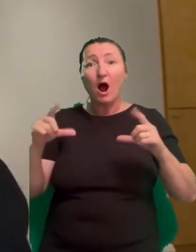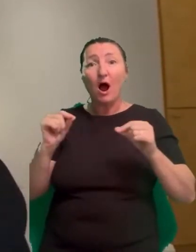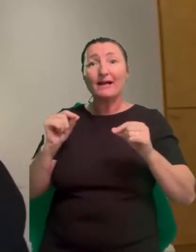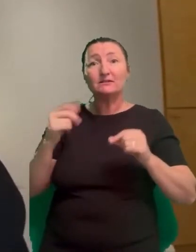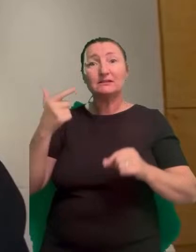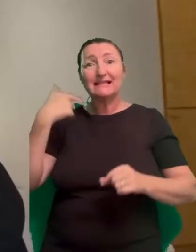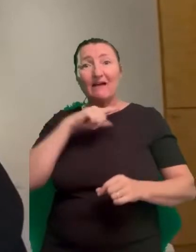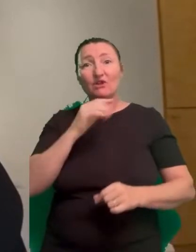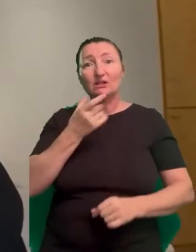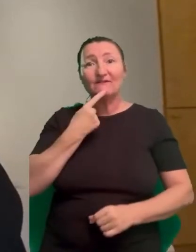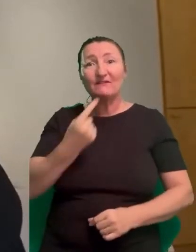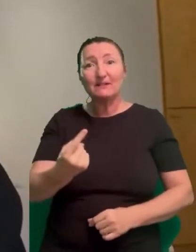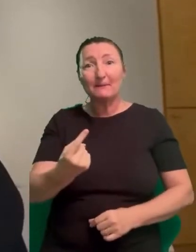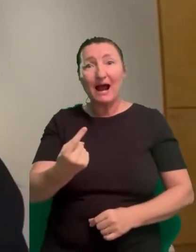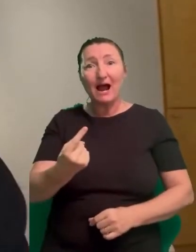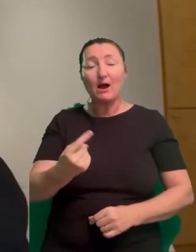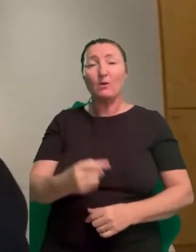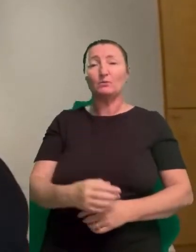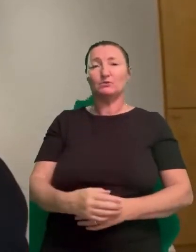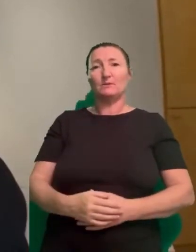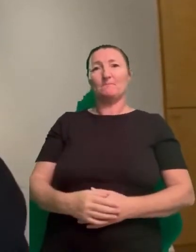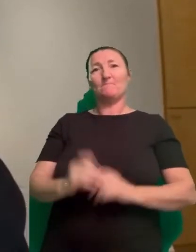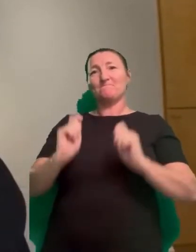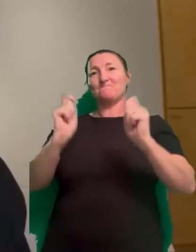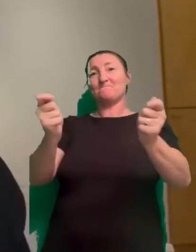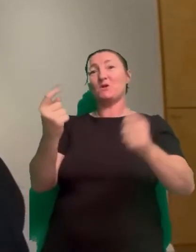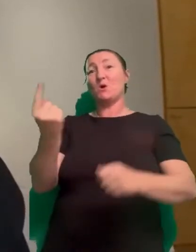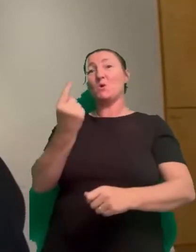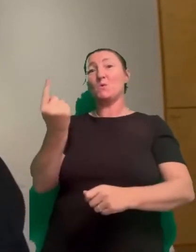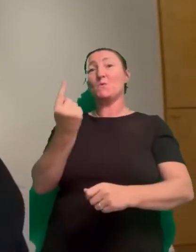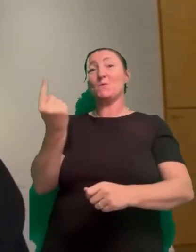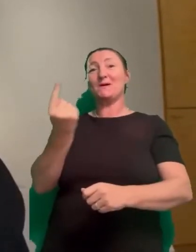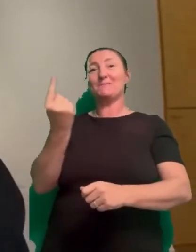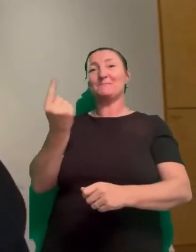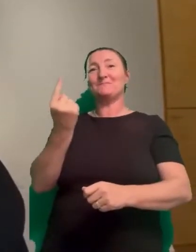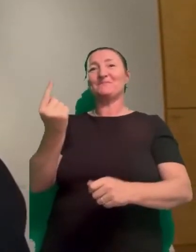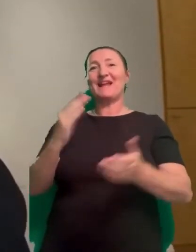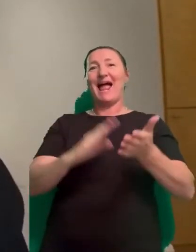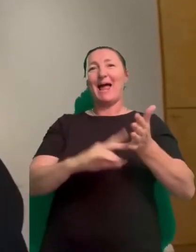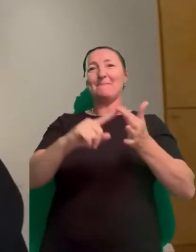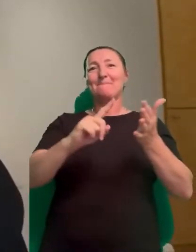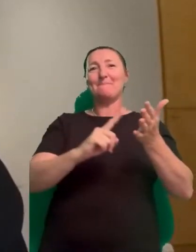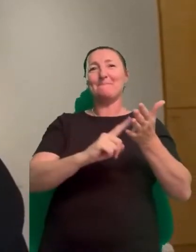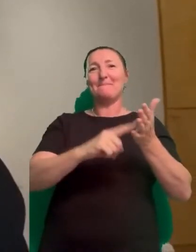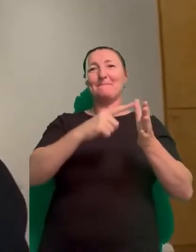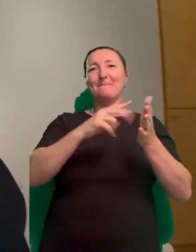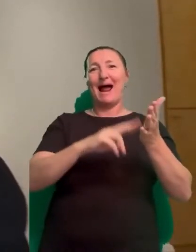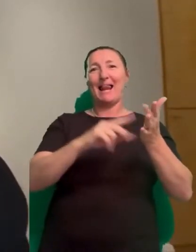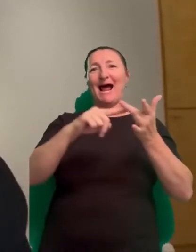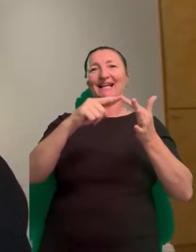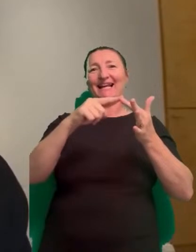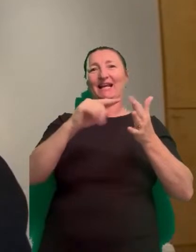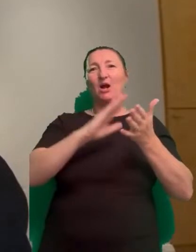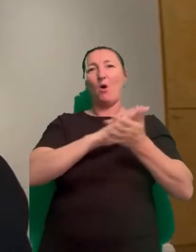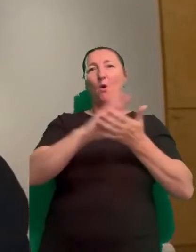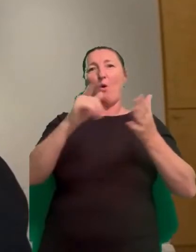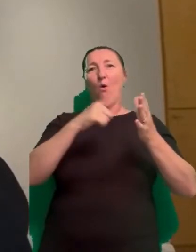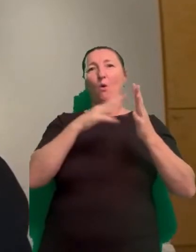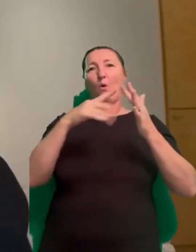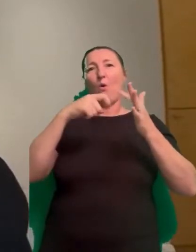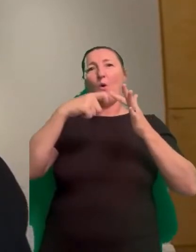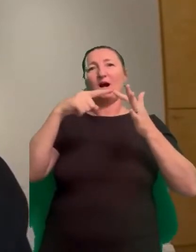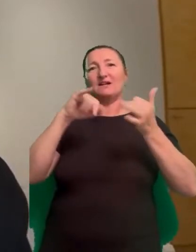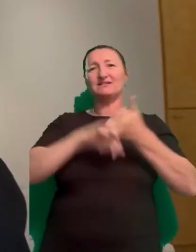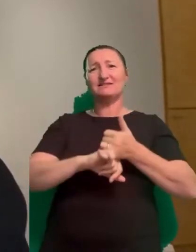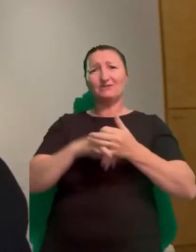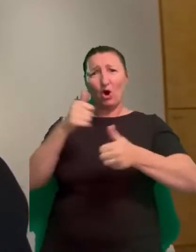£750 as the prize winnings. This goes to Melanie Hawkes. Congratulations, Melanie, on